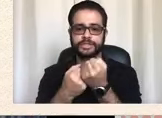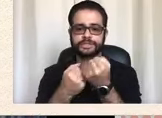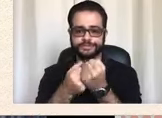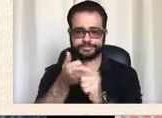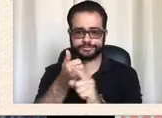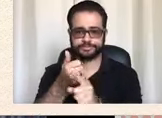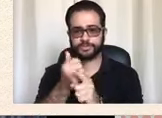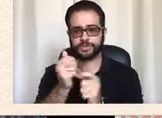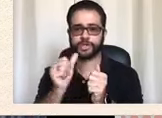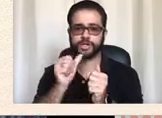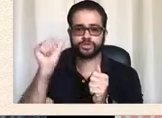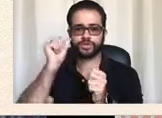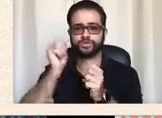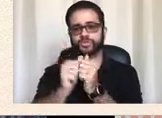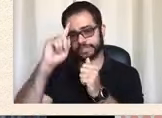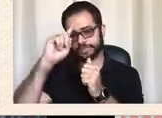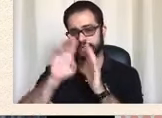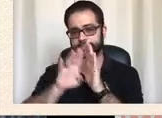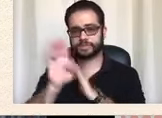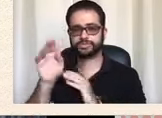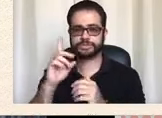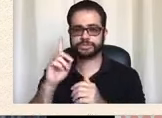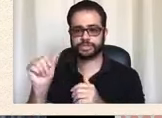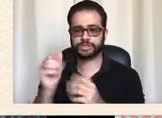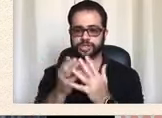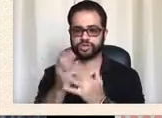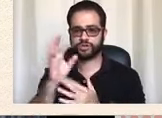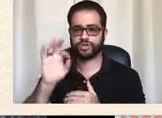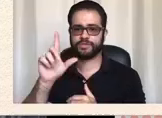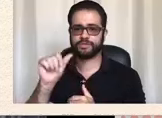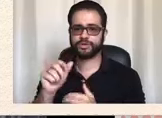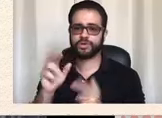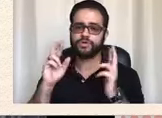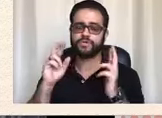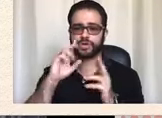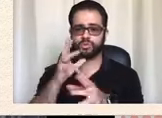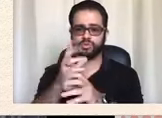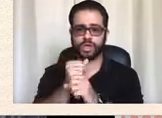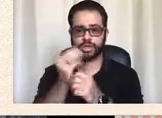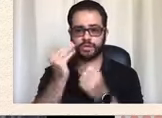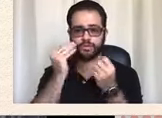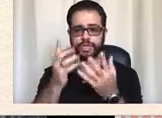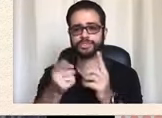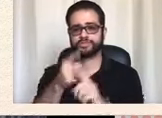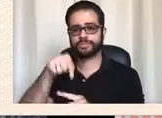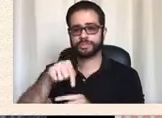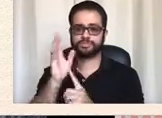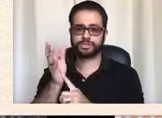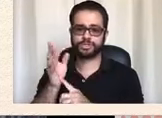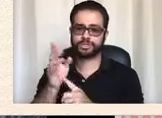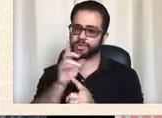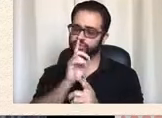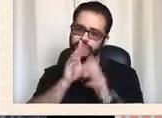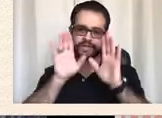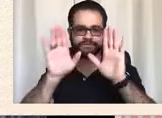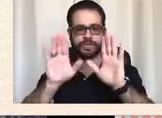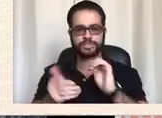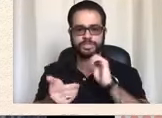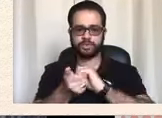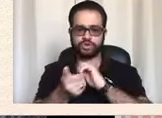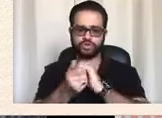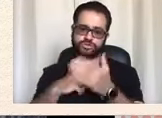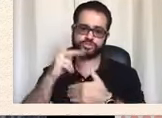disabilities throughout the state of Florida. I hope that you will gain information by this presentation of just how fabulous the Partners program is. But if you